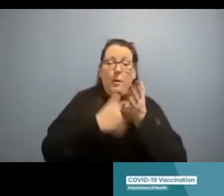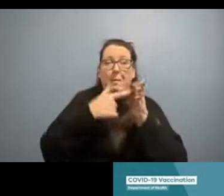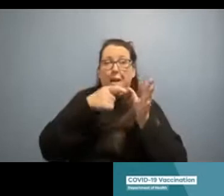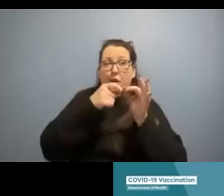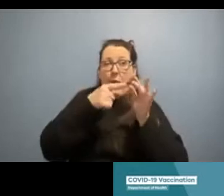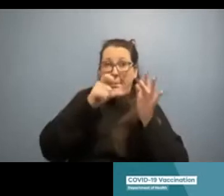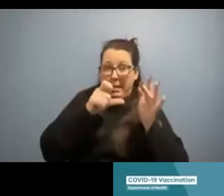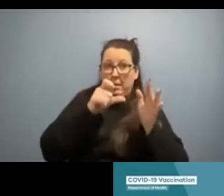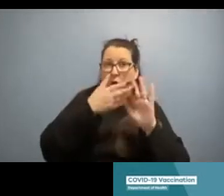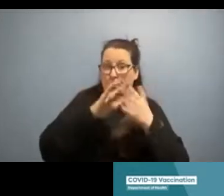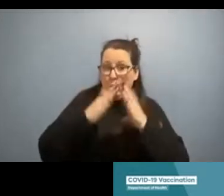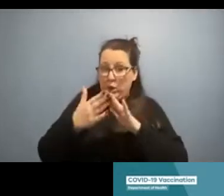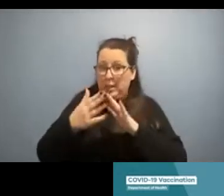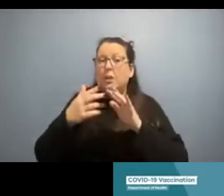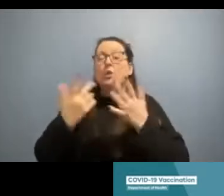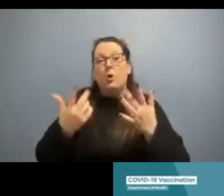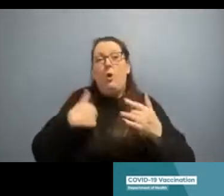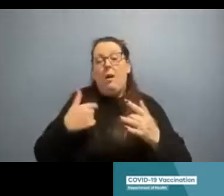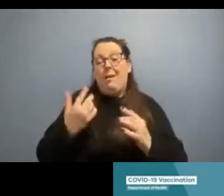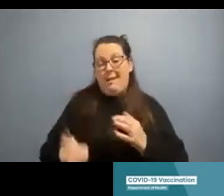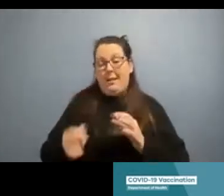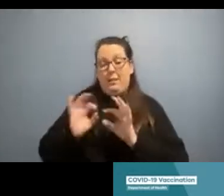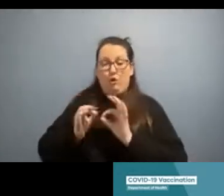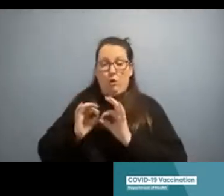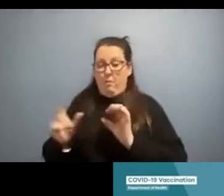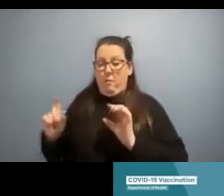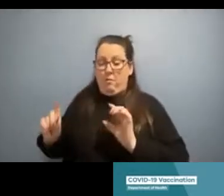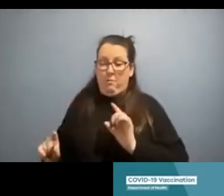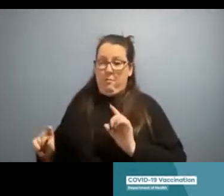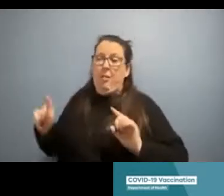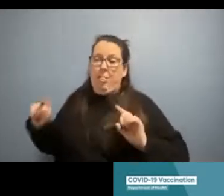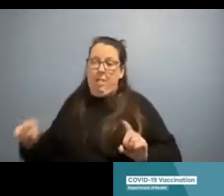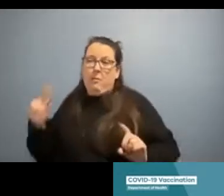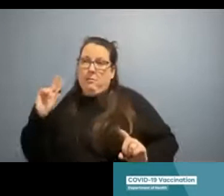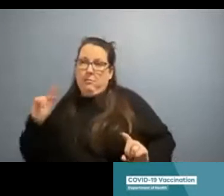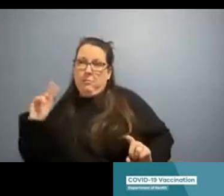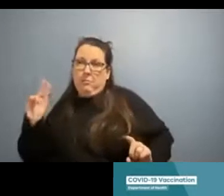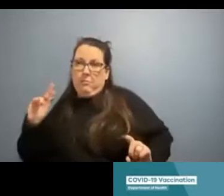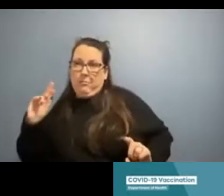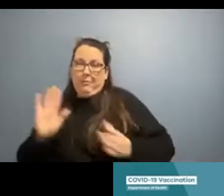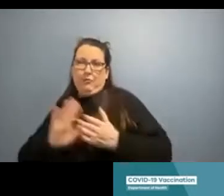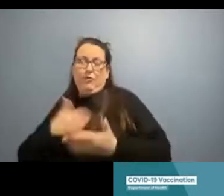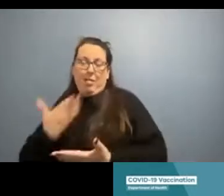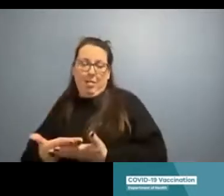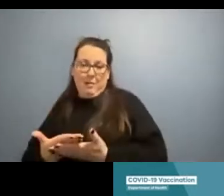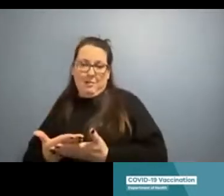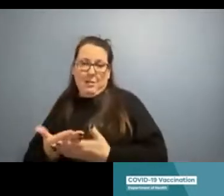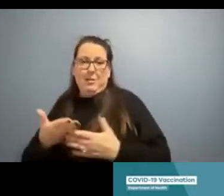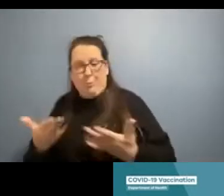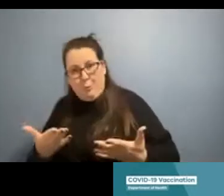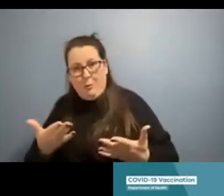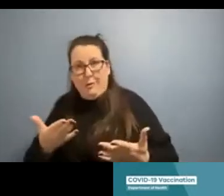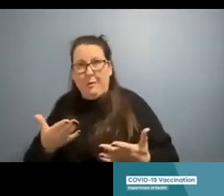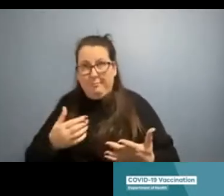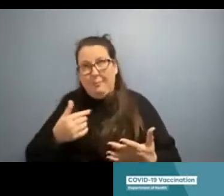had a person who was interpreting while I was speaking. So the session went a little longer than normal, but that's the most effective way of getting the